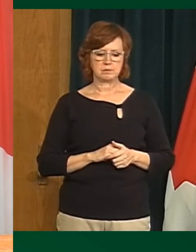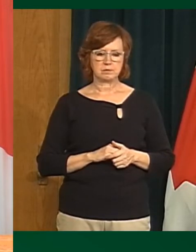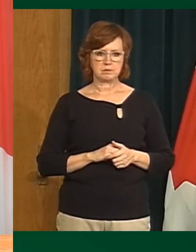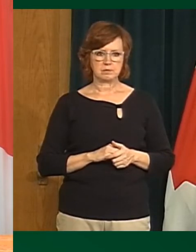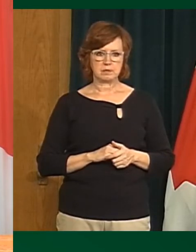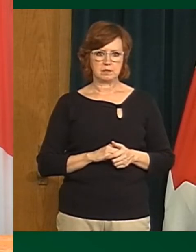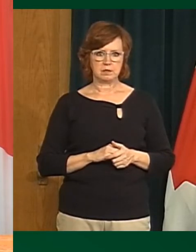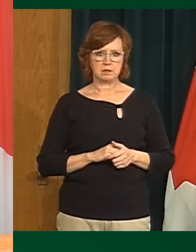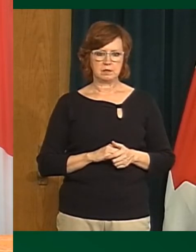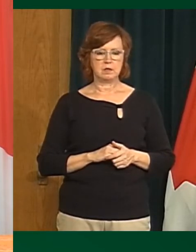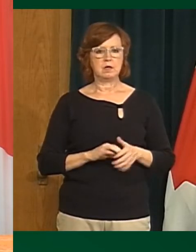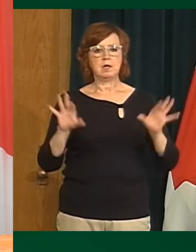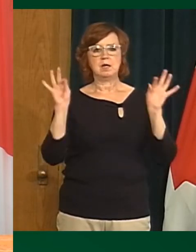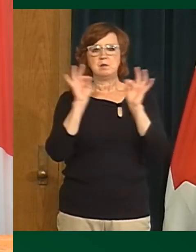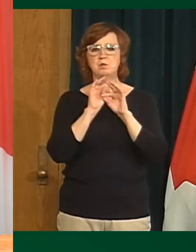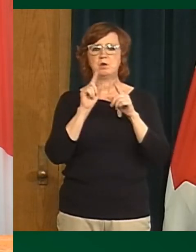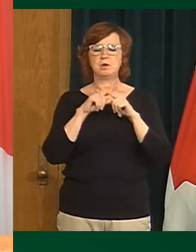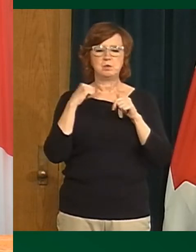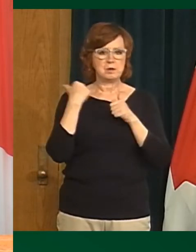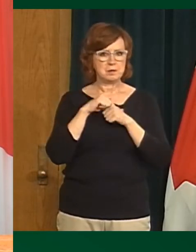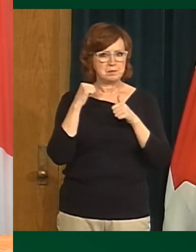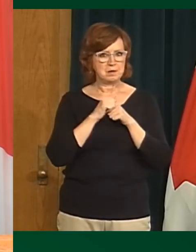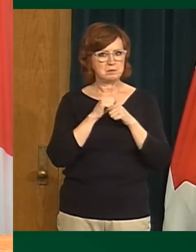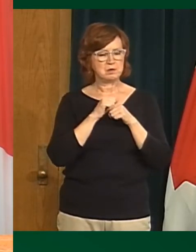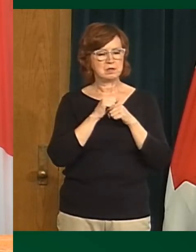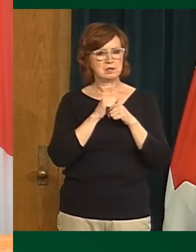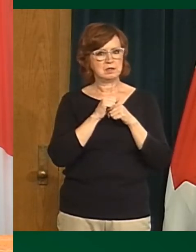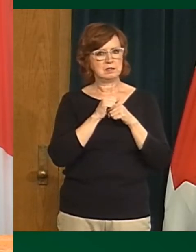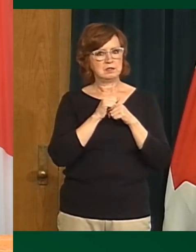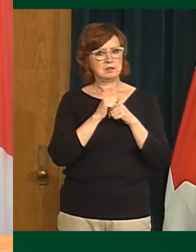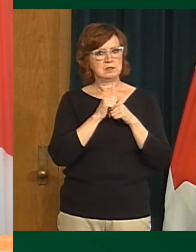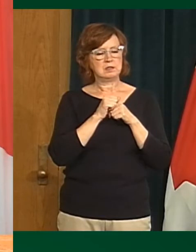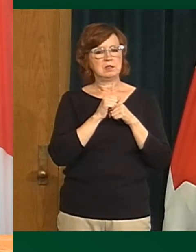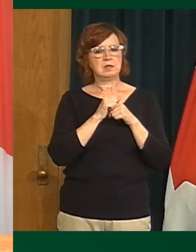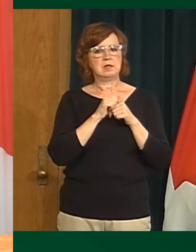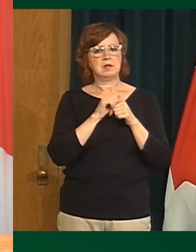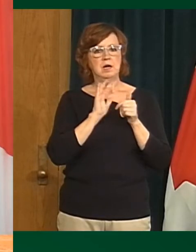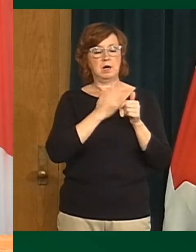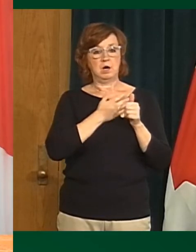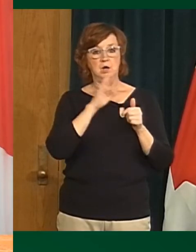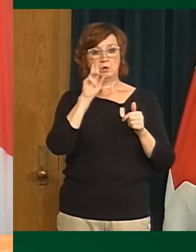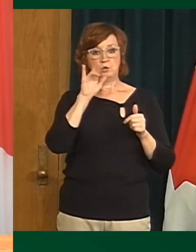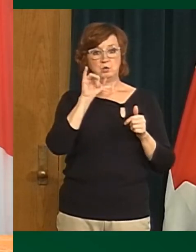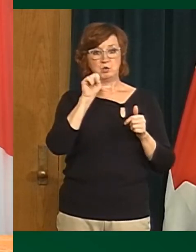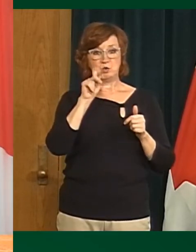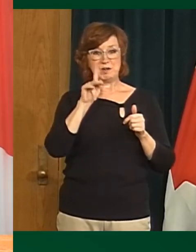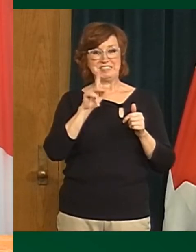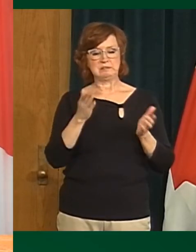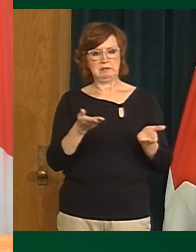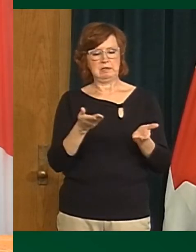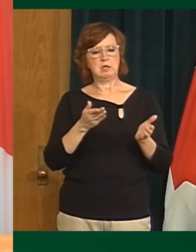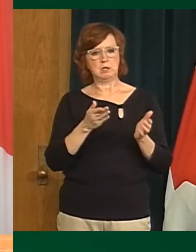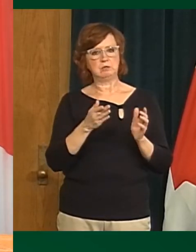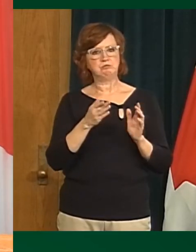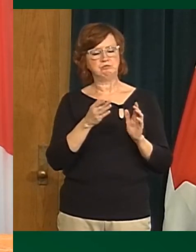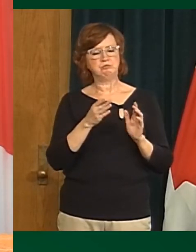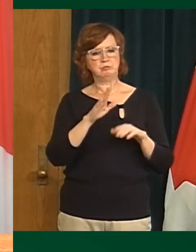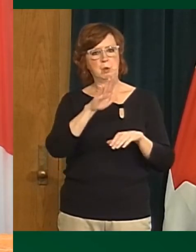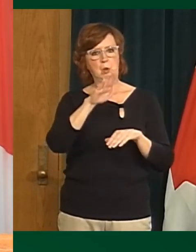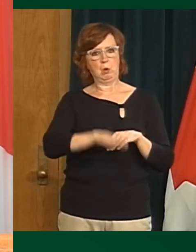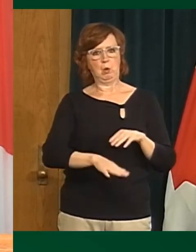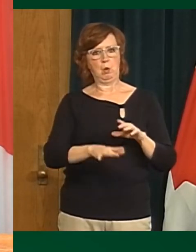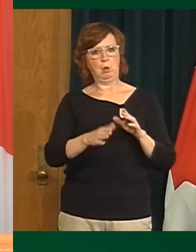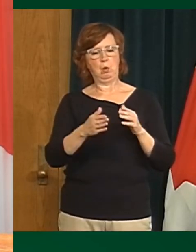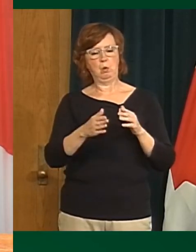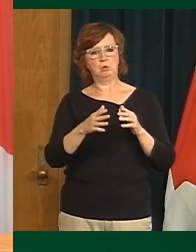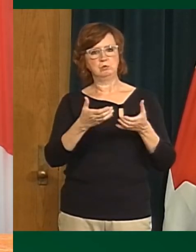it just informs all of us that there is ongoing low level of risk in Saskatchewan, and that's why we all need to physically distant when